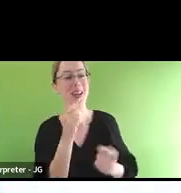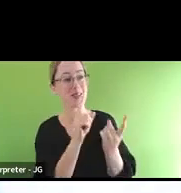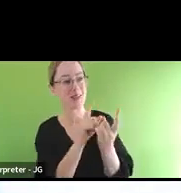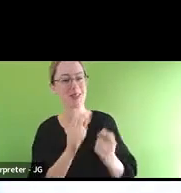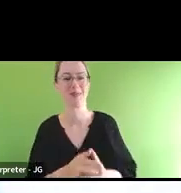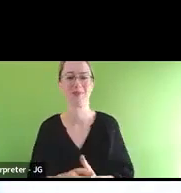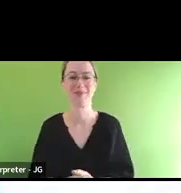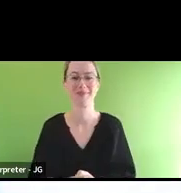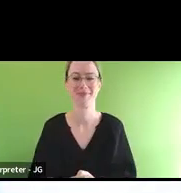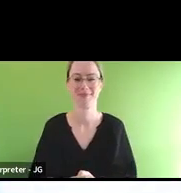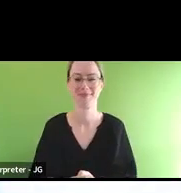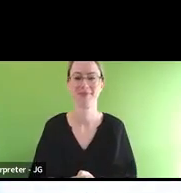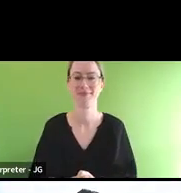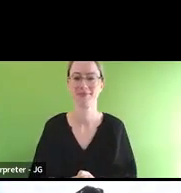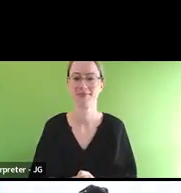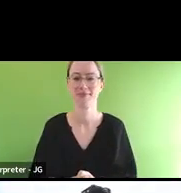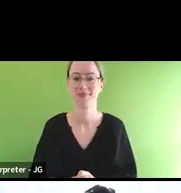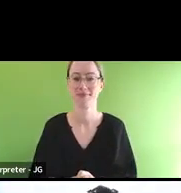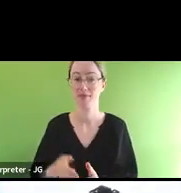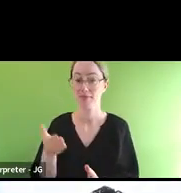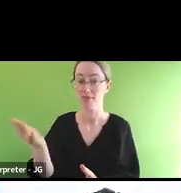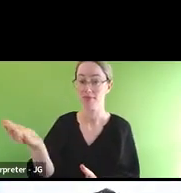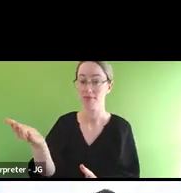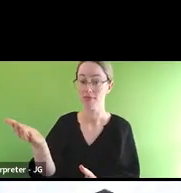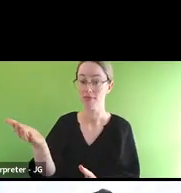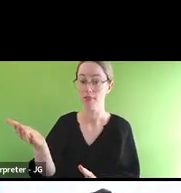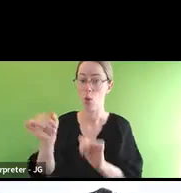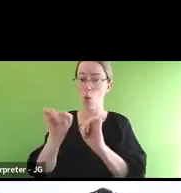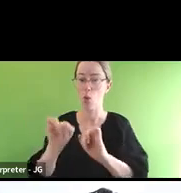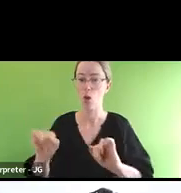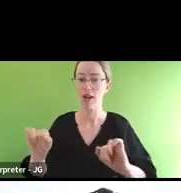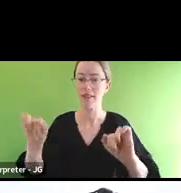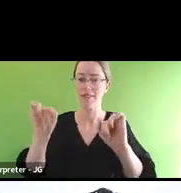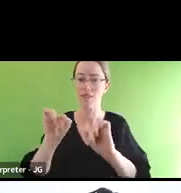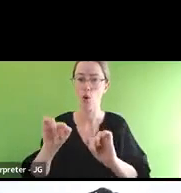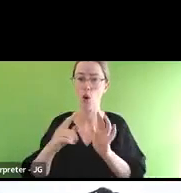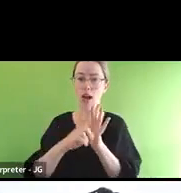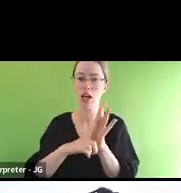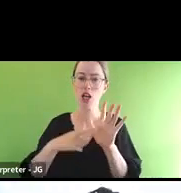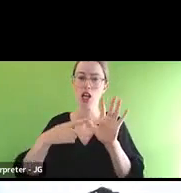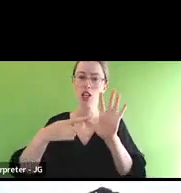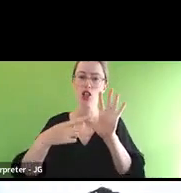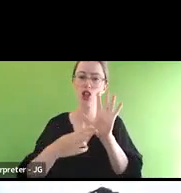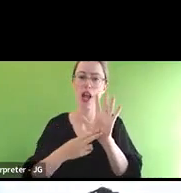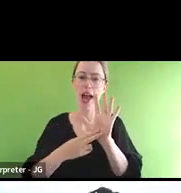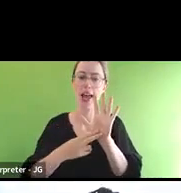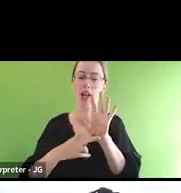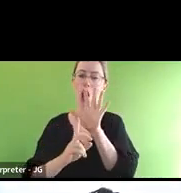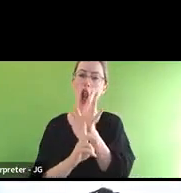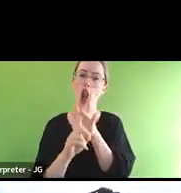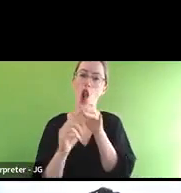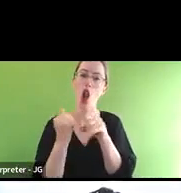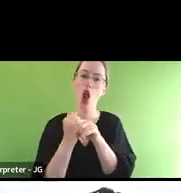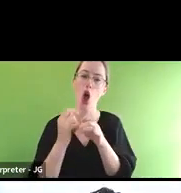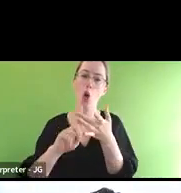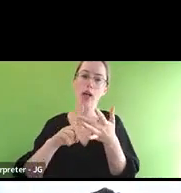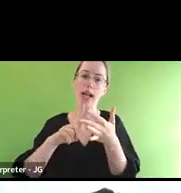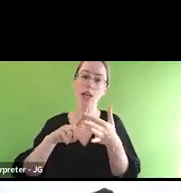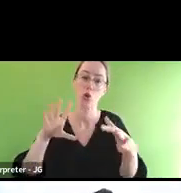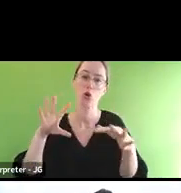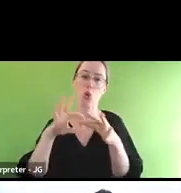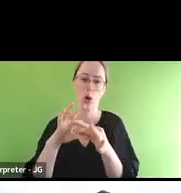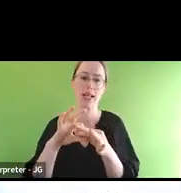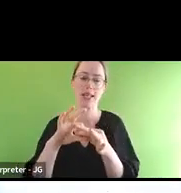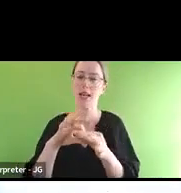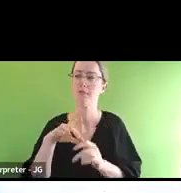you. And we are still waiting for Jan Logie to join in public